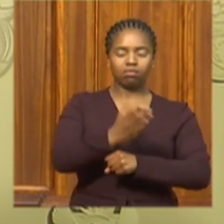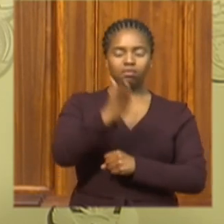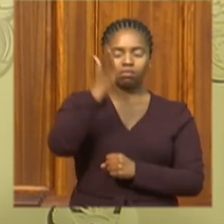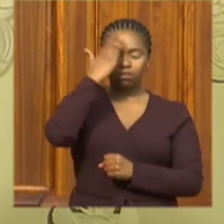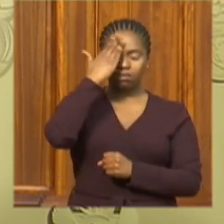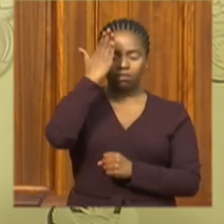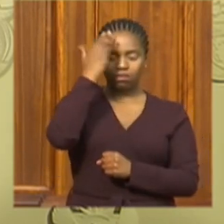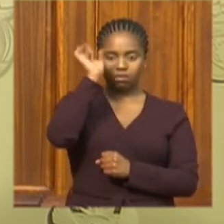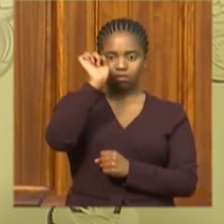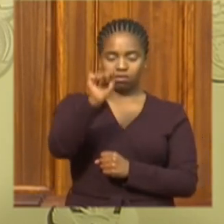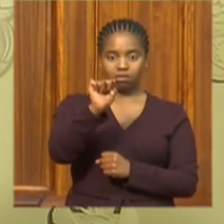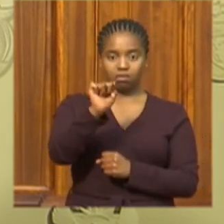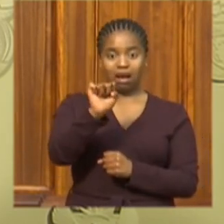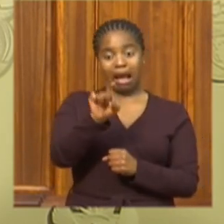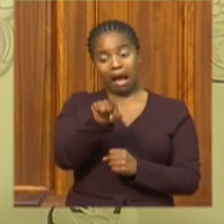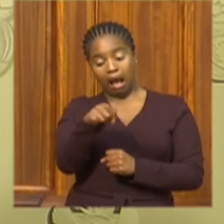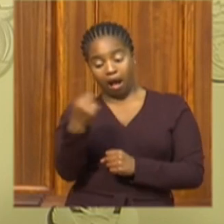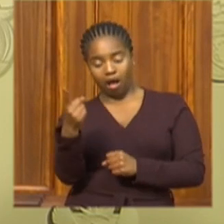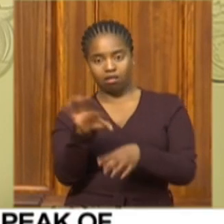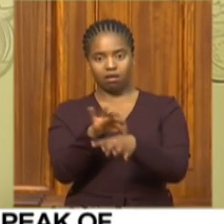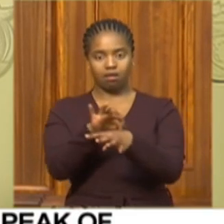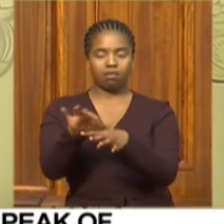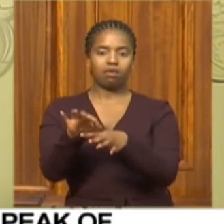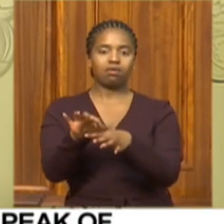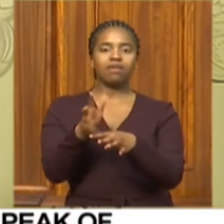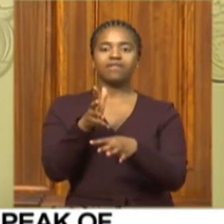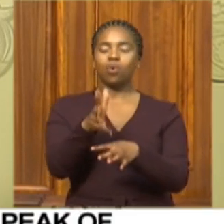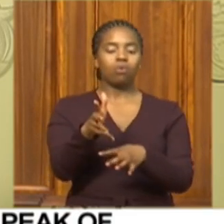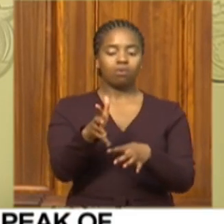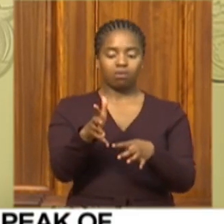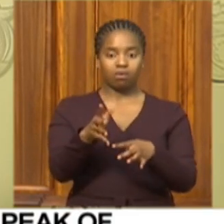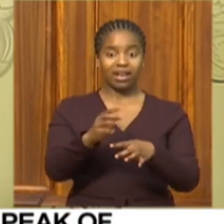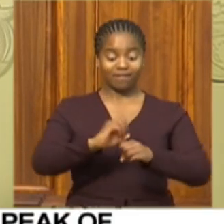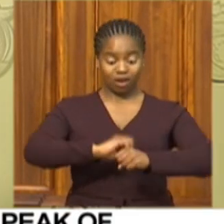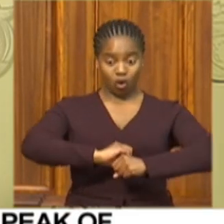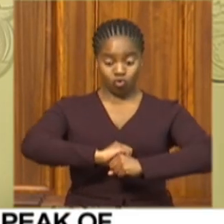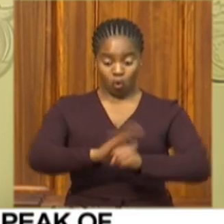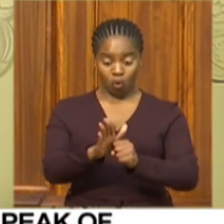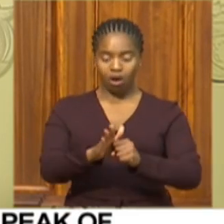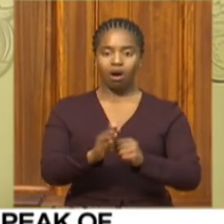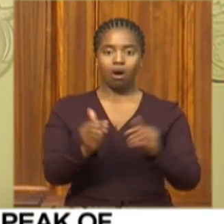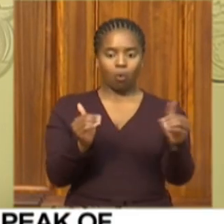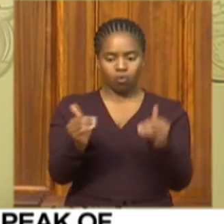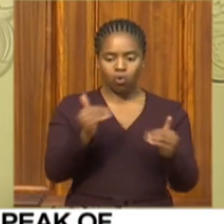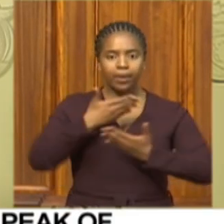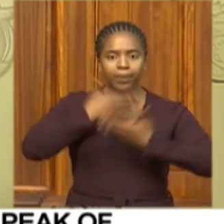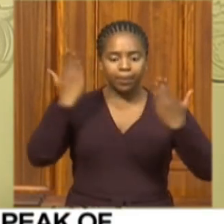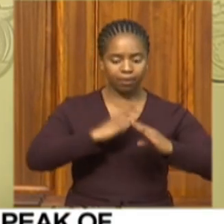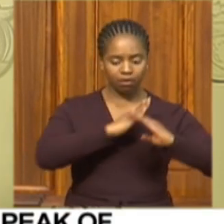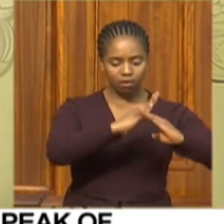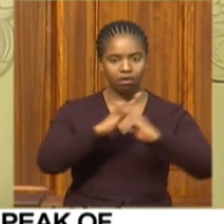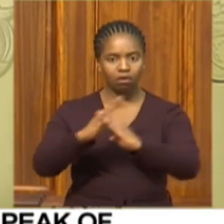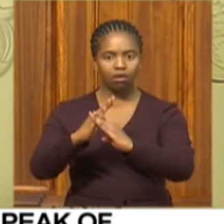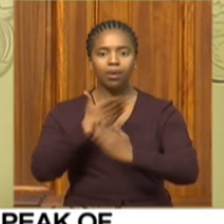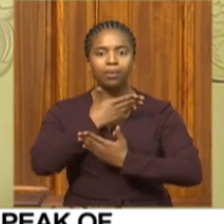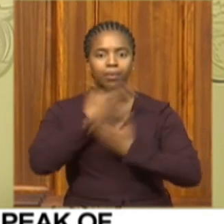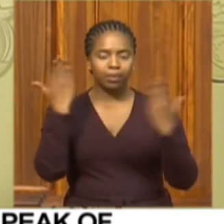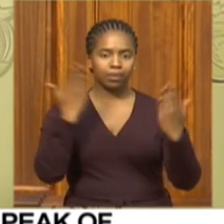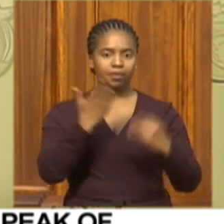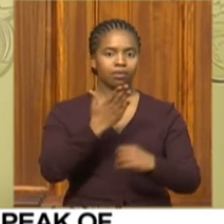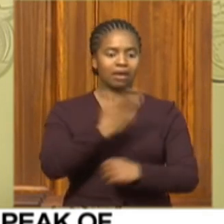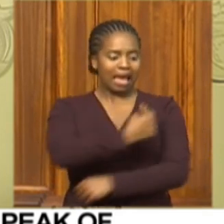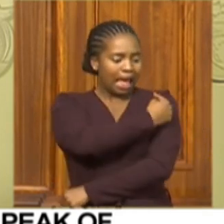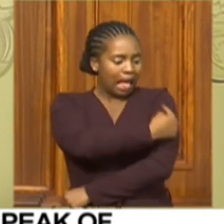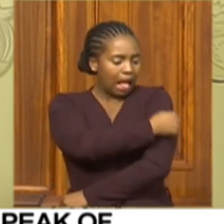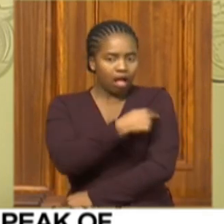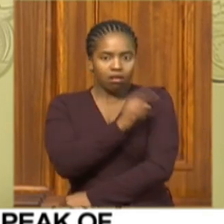that the alternative of an uncontrolled surge of infections and a health system unable